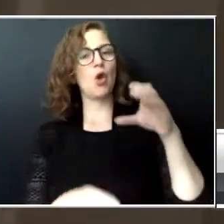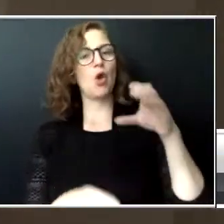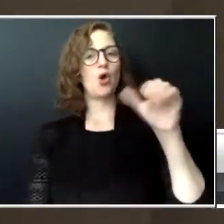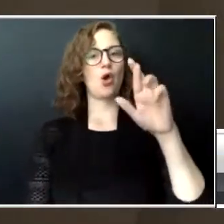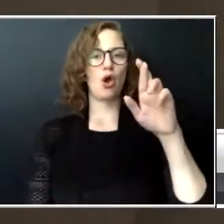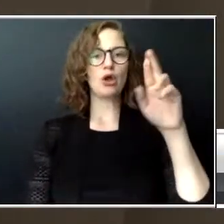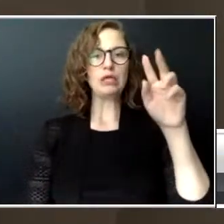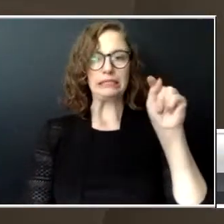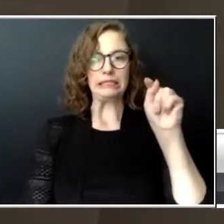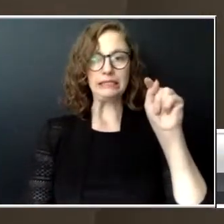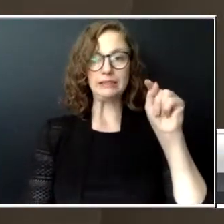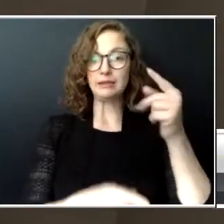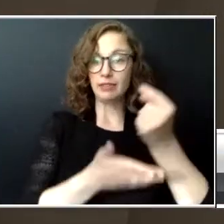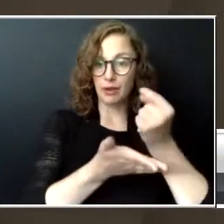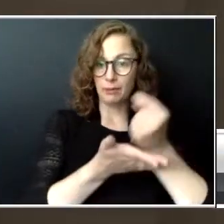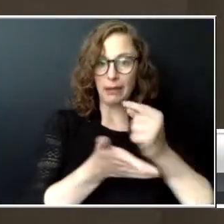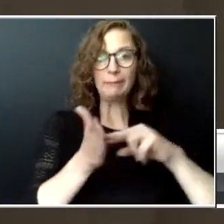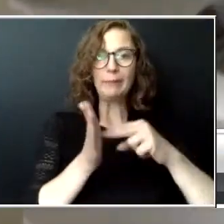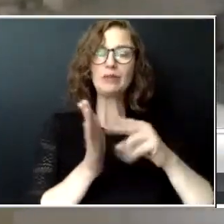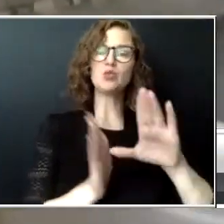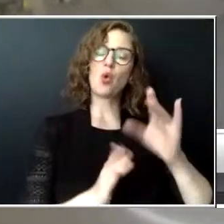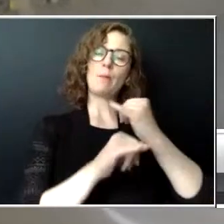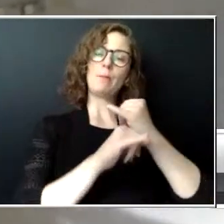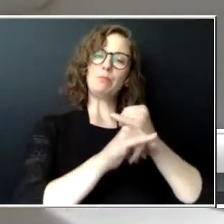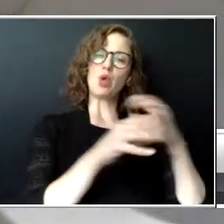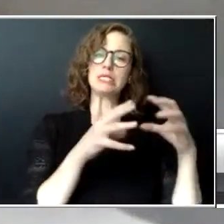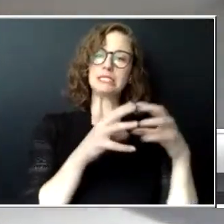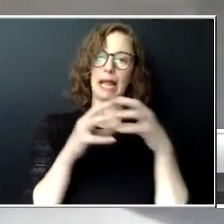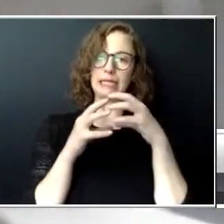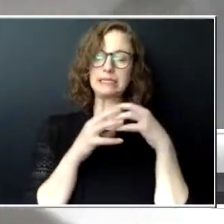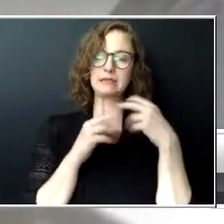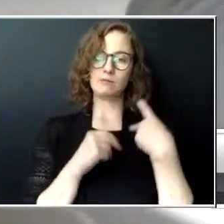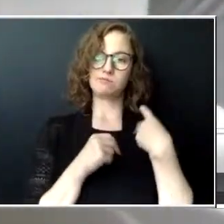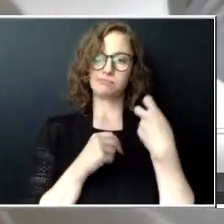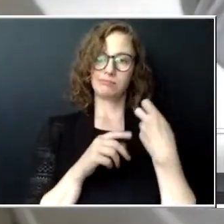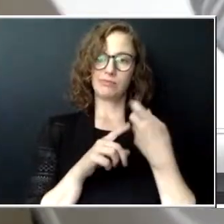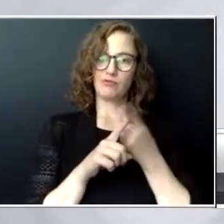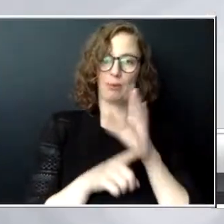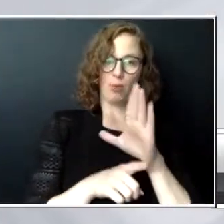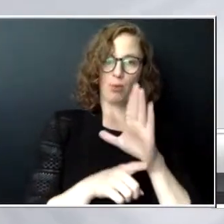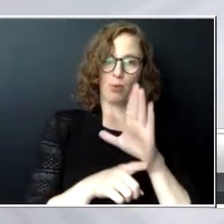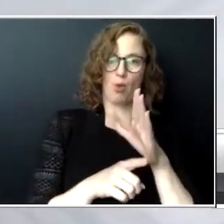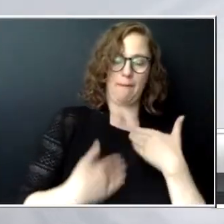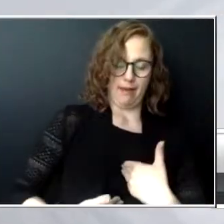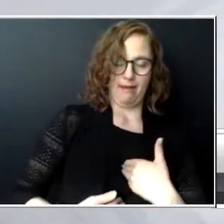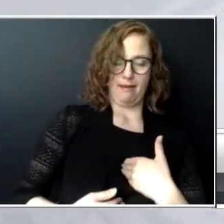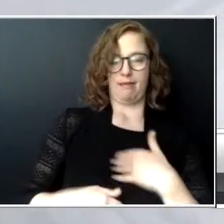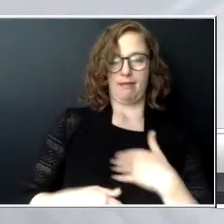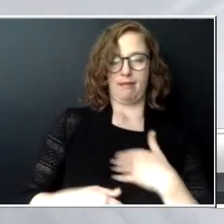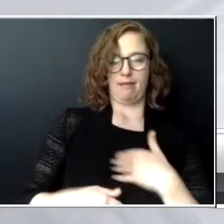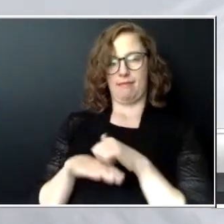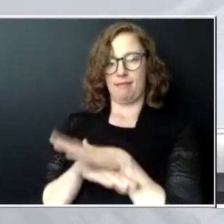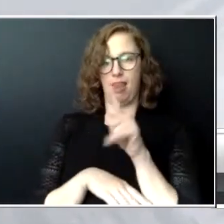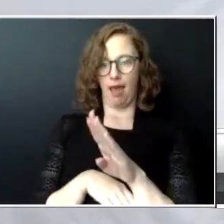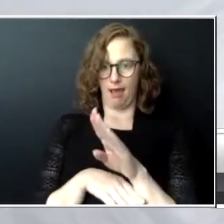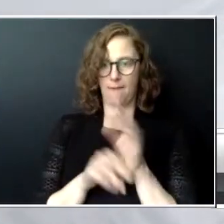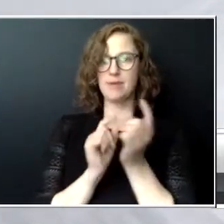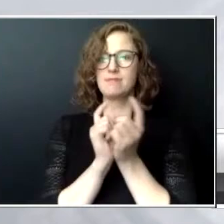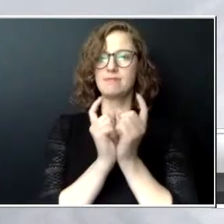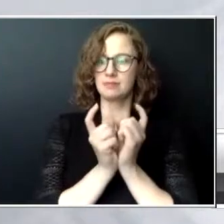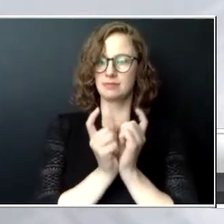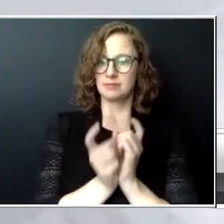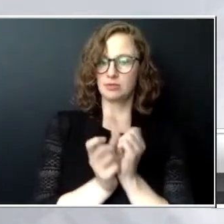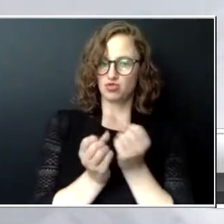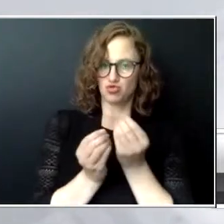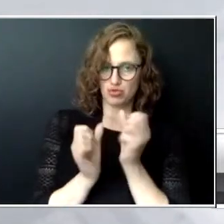drawn from your body, then taken to a lab, genetically engineered to fight cancer, and then given back to you. We've